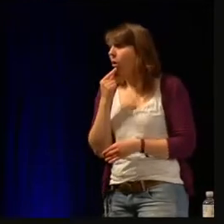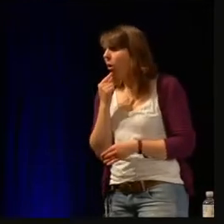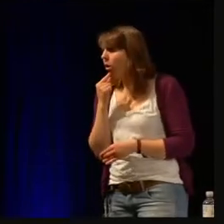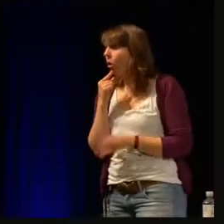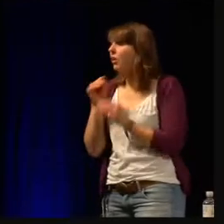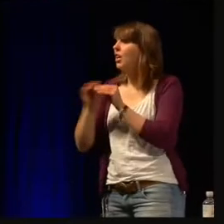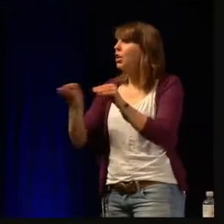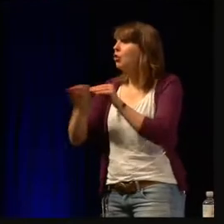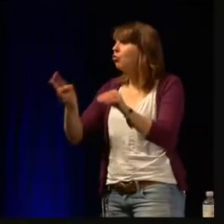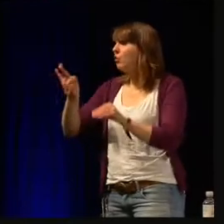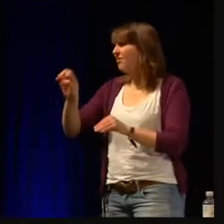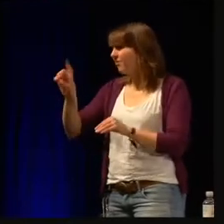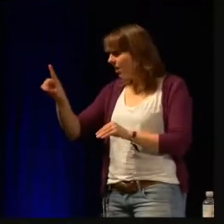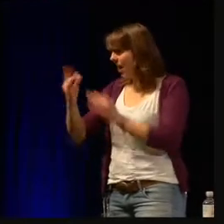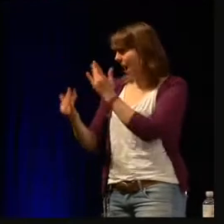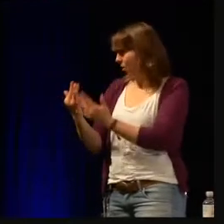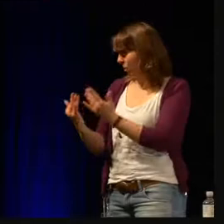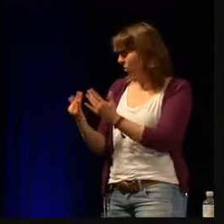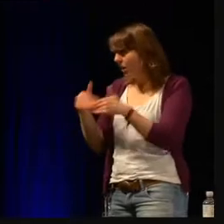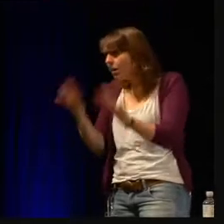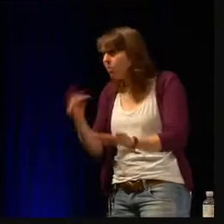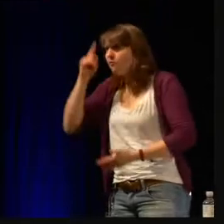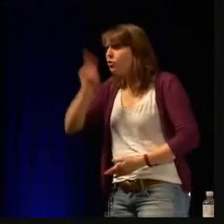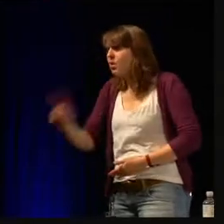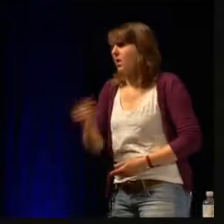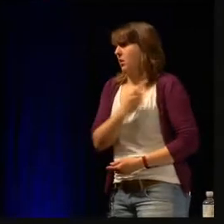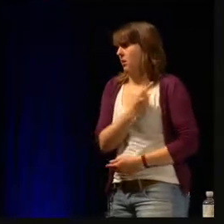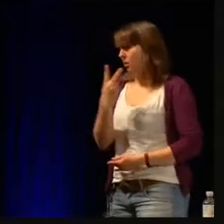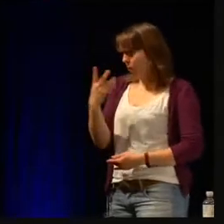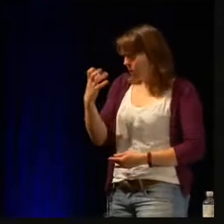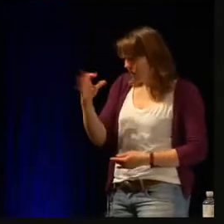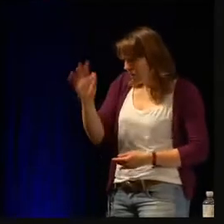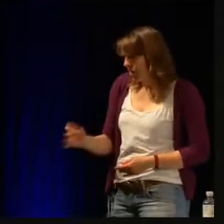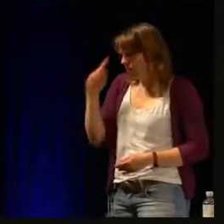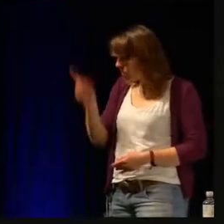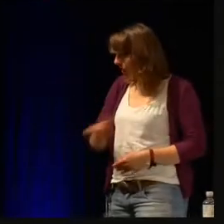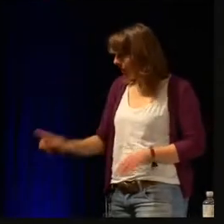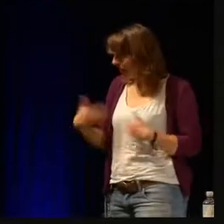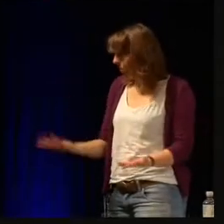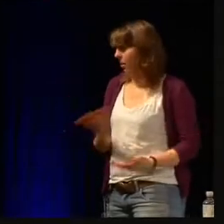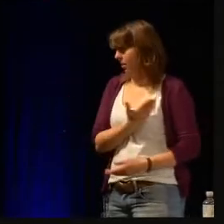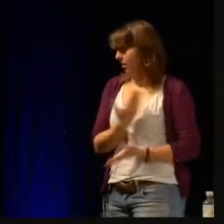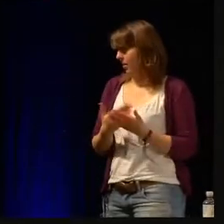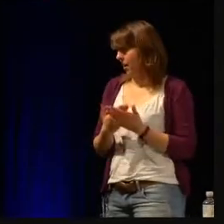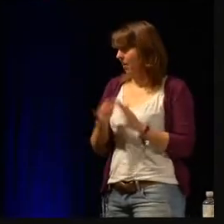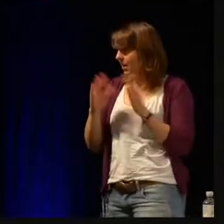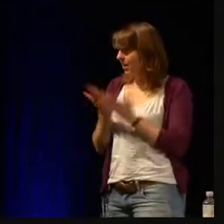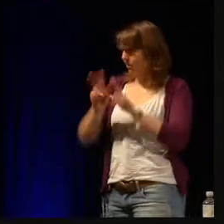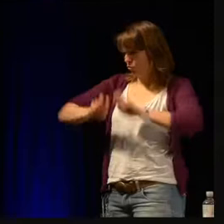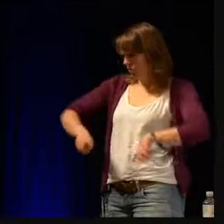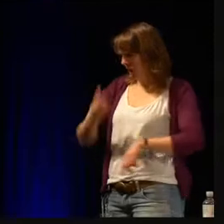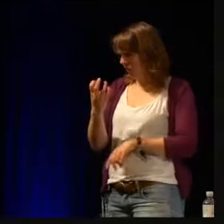did not know about this news curation. mit 40 Teilnehmerinnen. There were